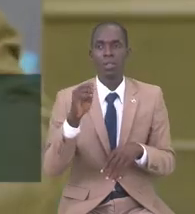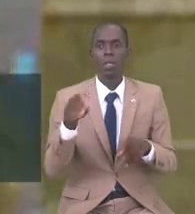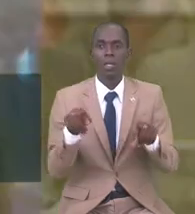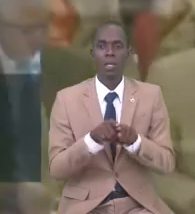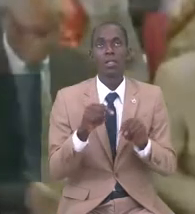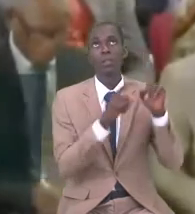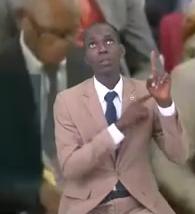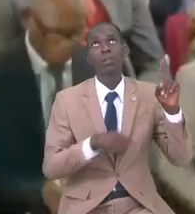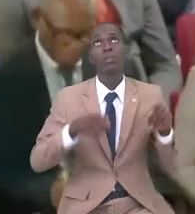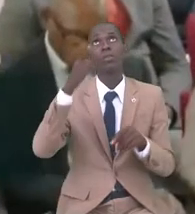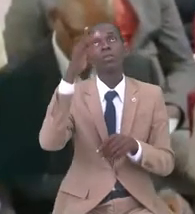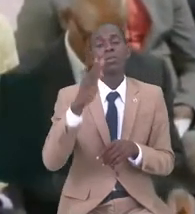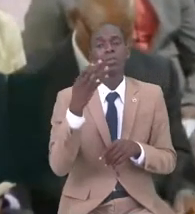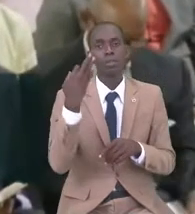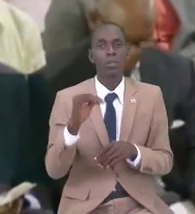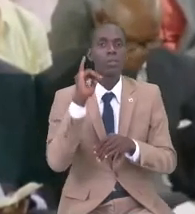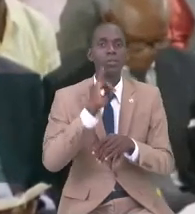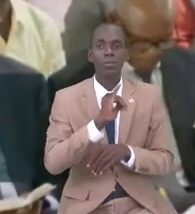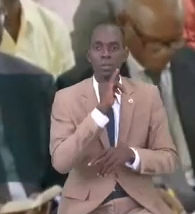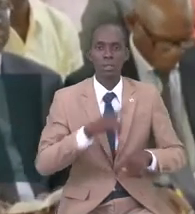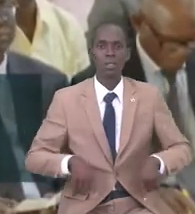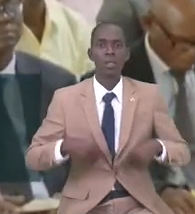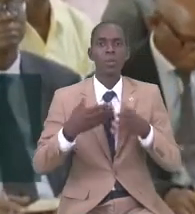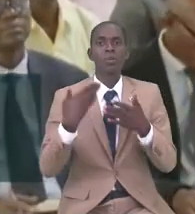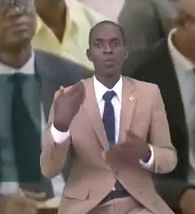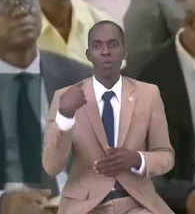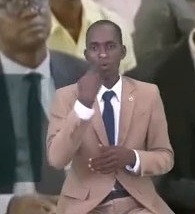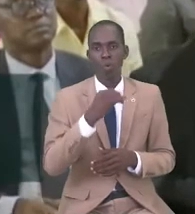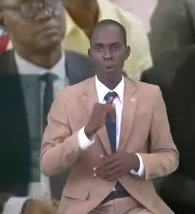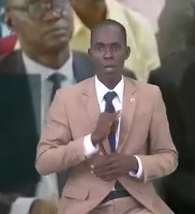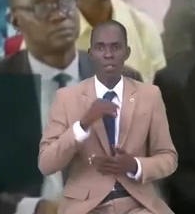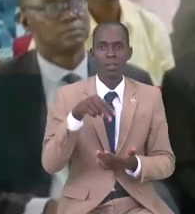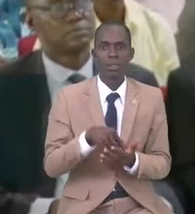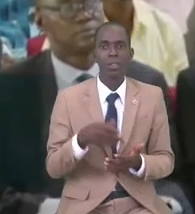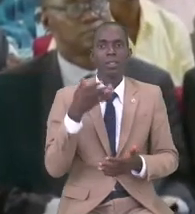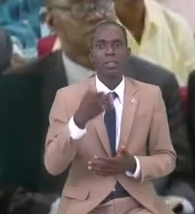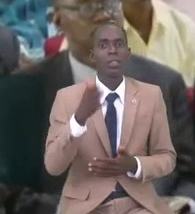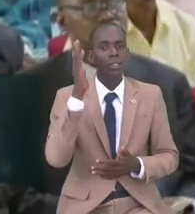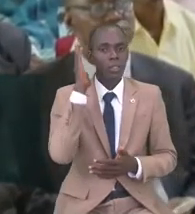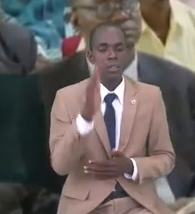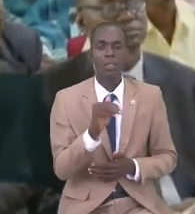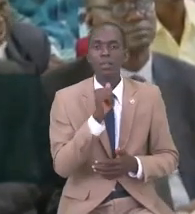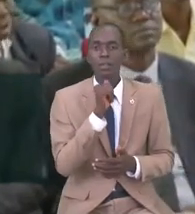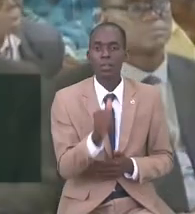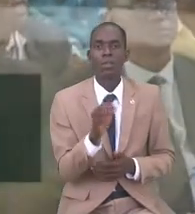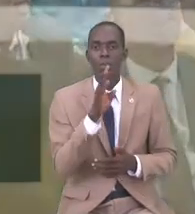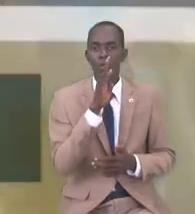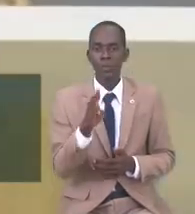Israel liveth, before whom I stand, there shall not be